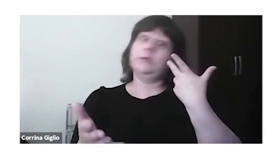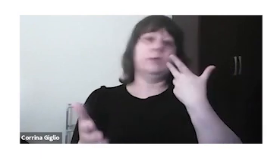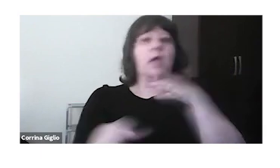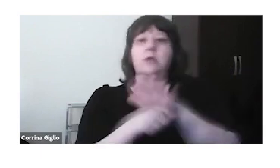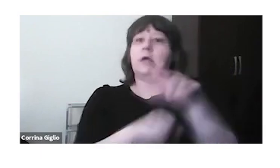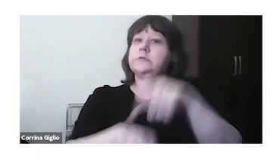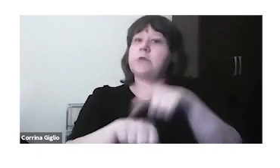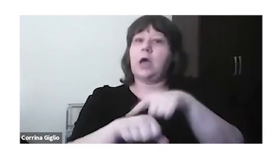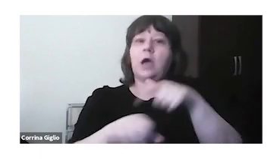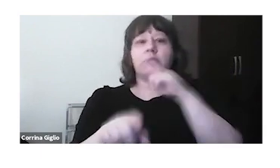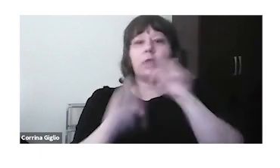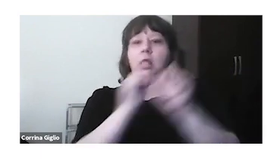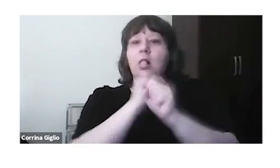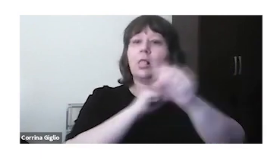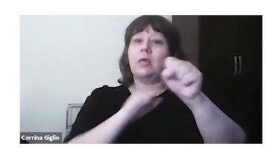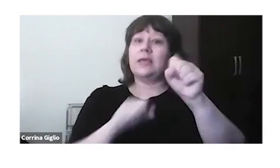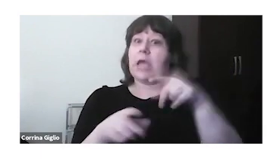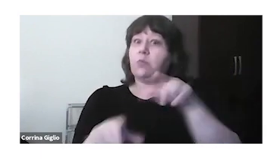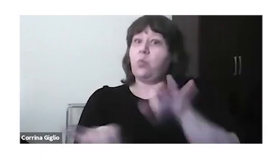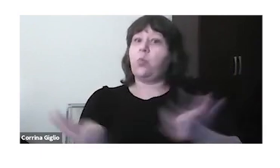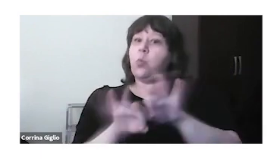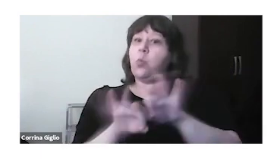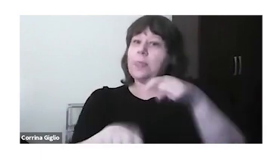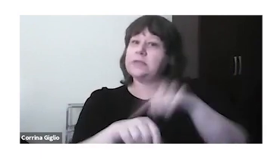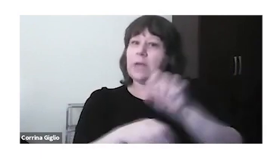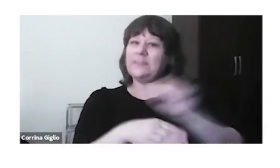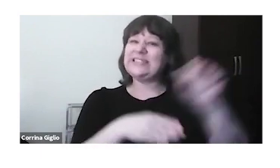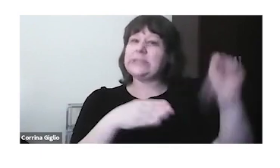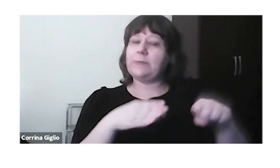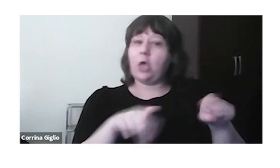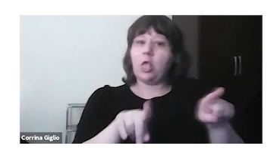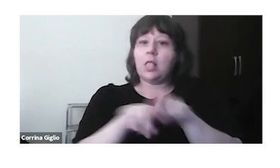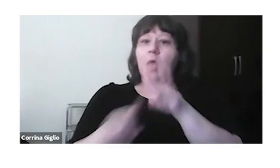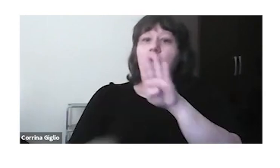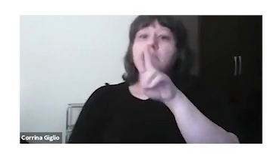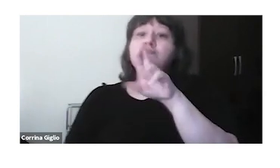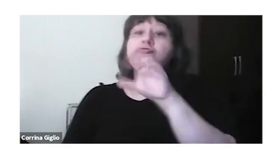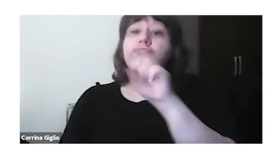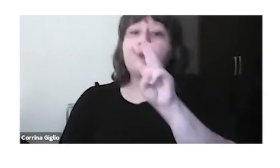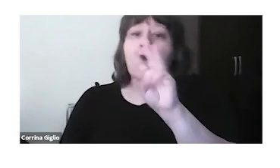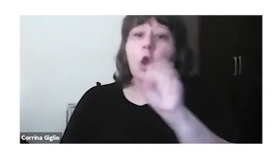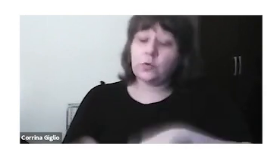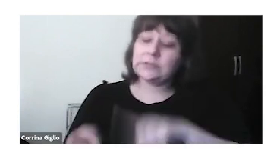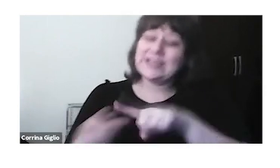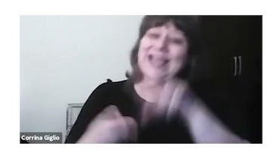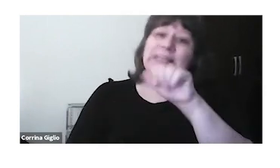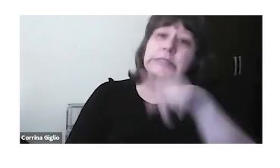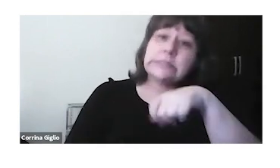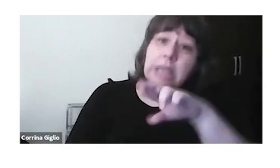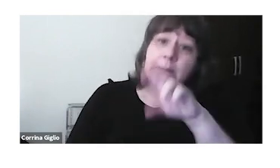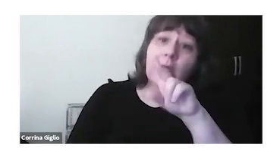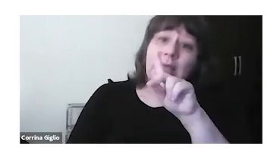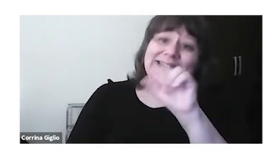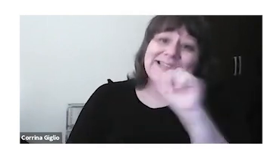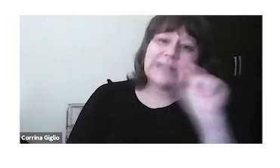conversations by itself. There are so many others like Stephen Burrows, Dapper Dan, and so forth. So this is just,